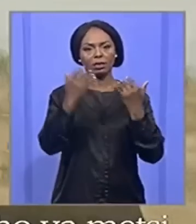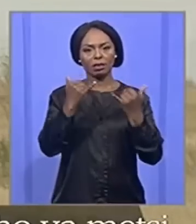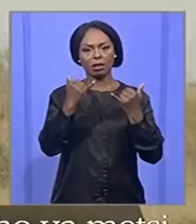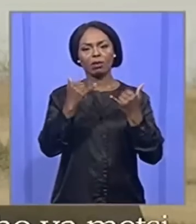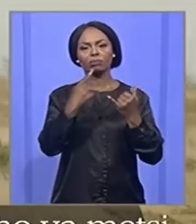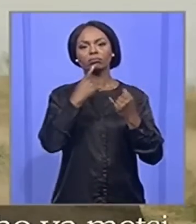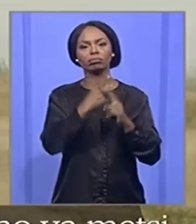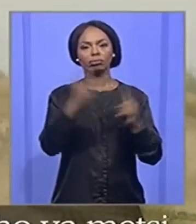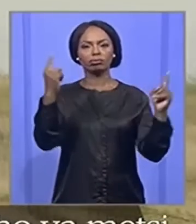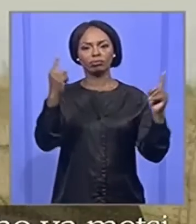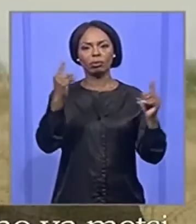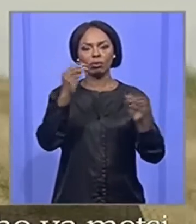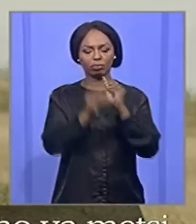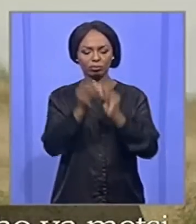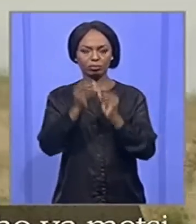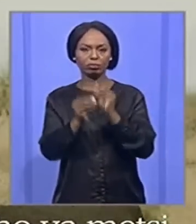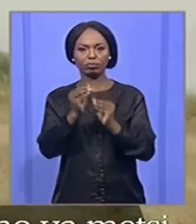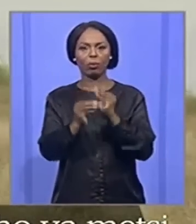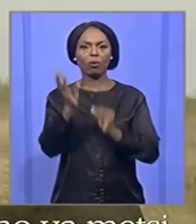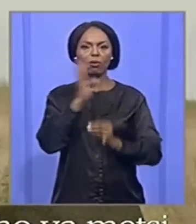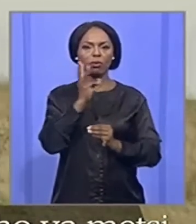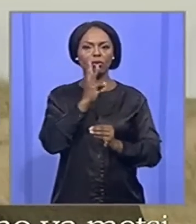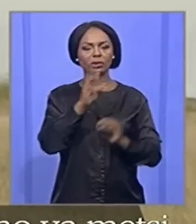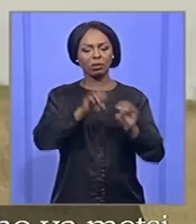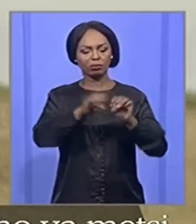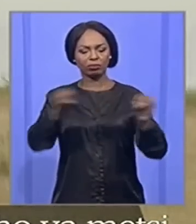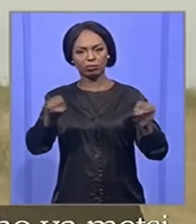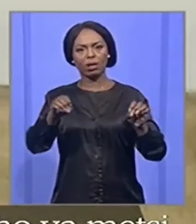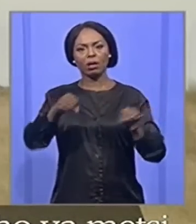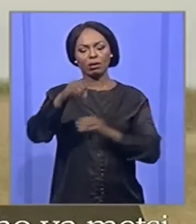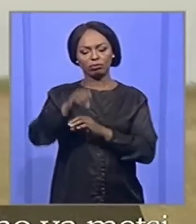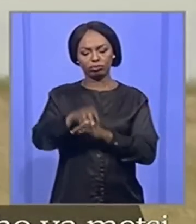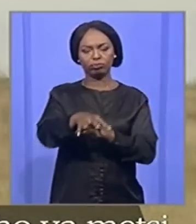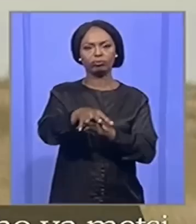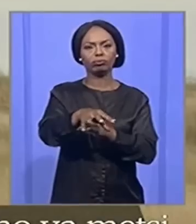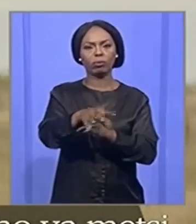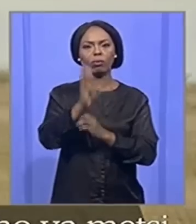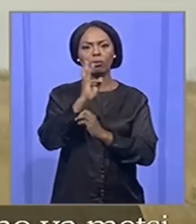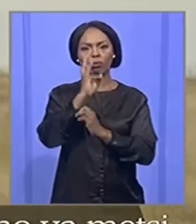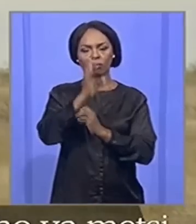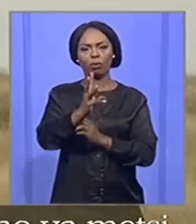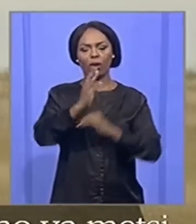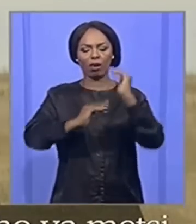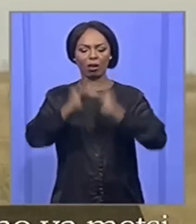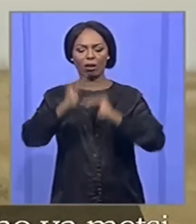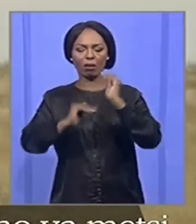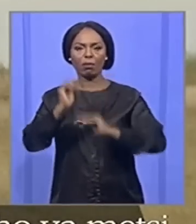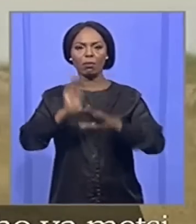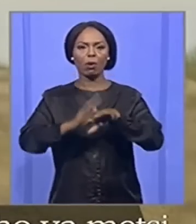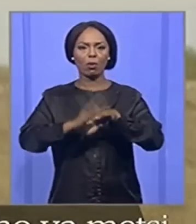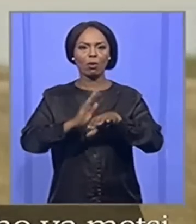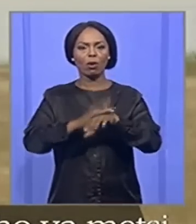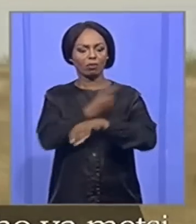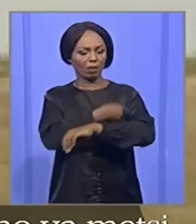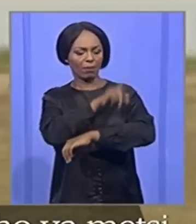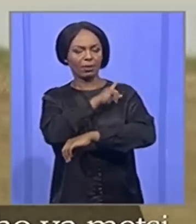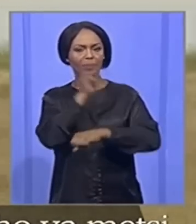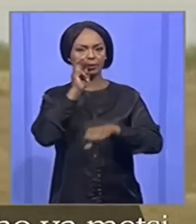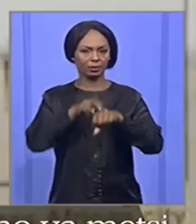more areas will recover as our reservoirs and towers build more capacity and